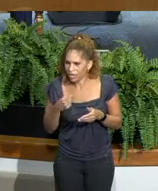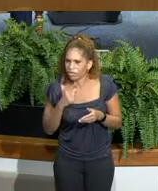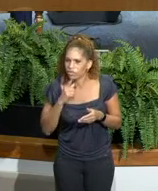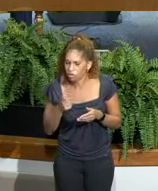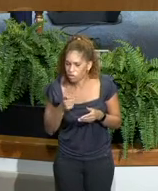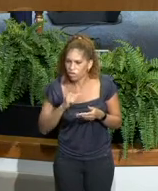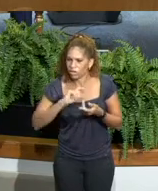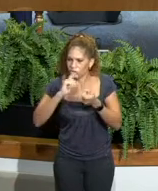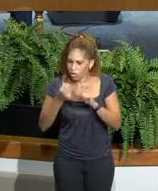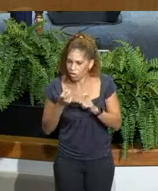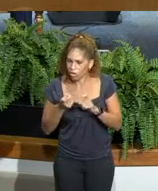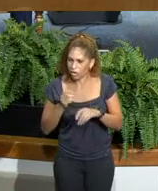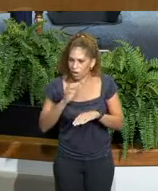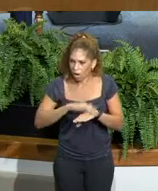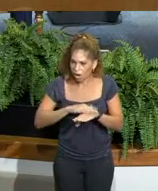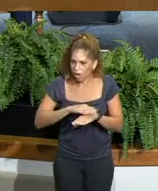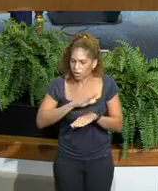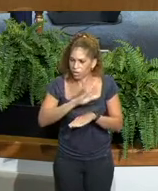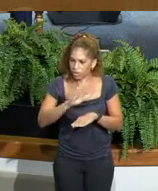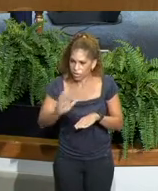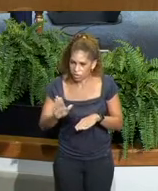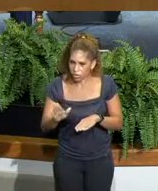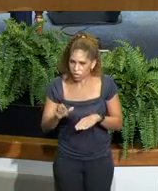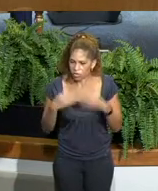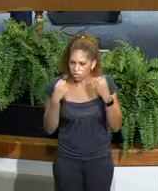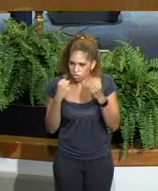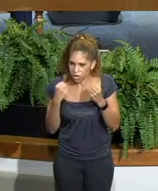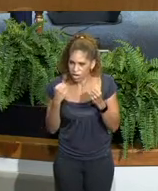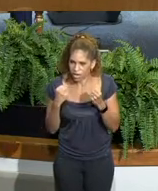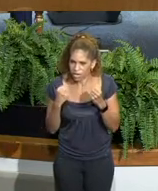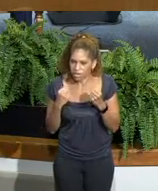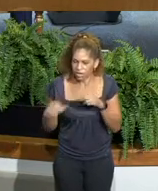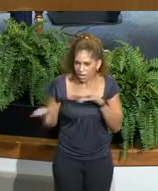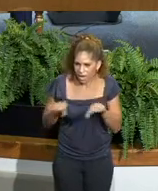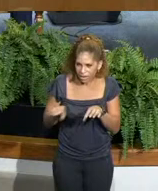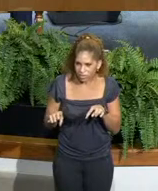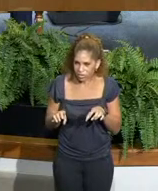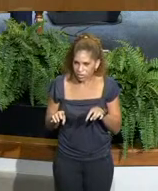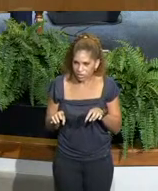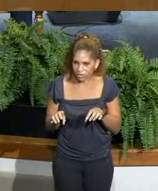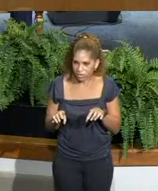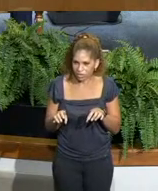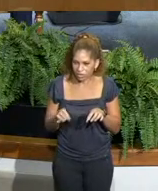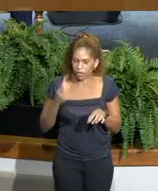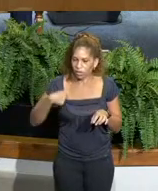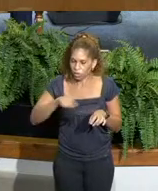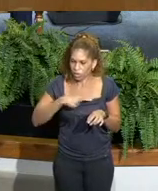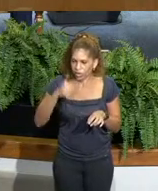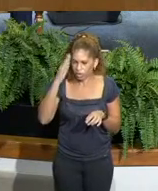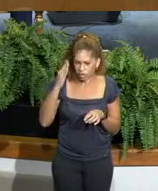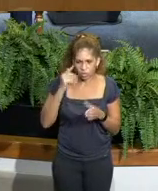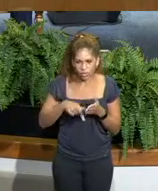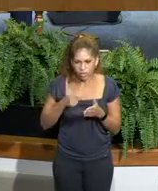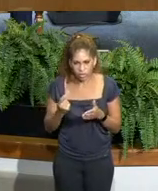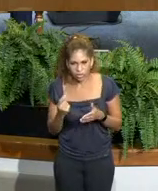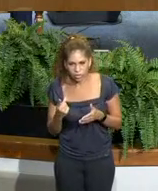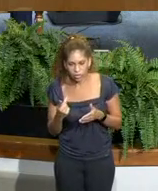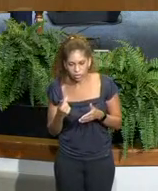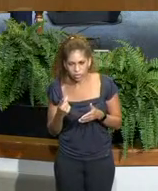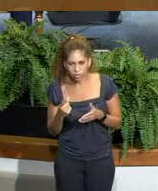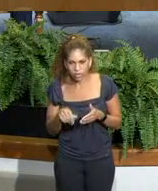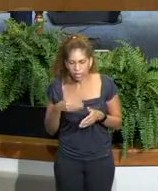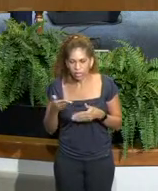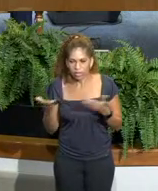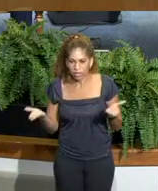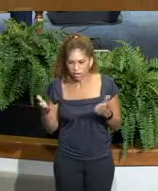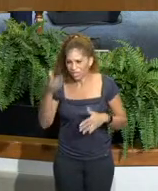Turn on your tenacity and take action. We know what to do. There is